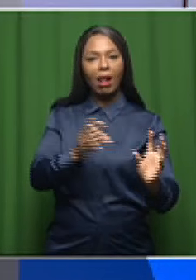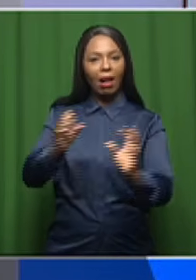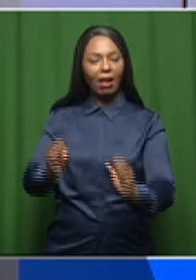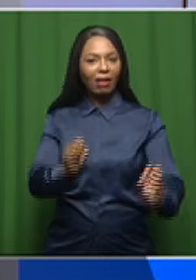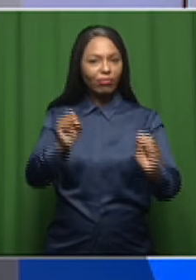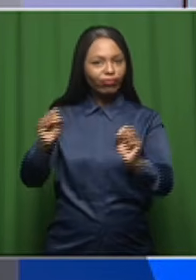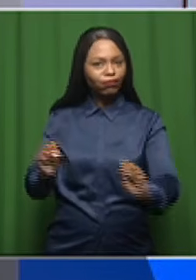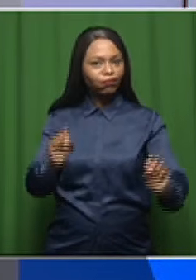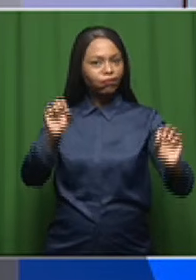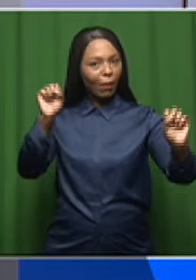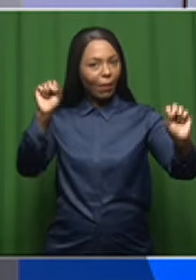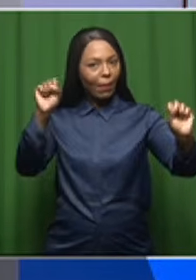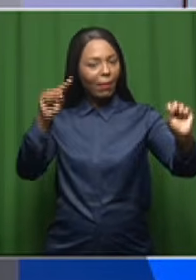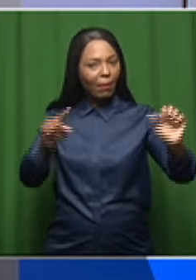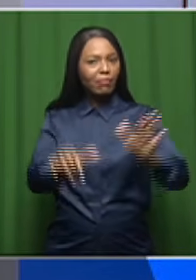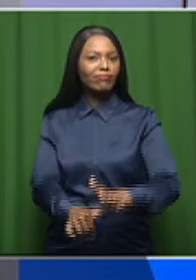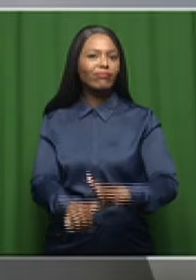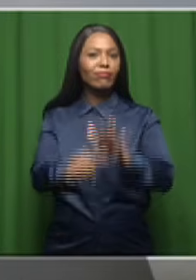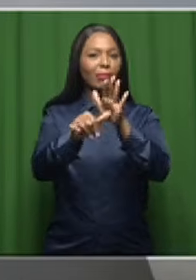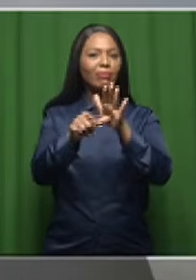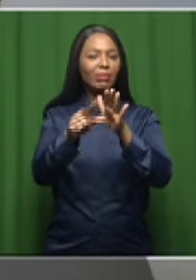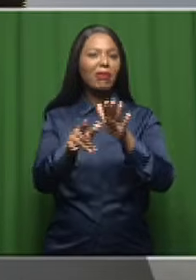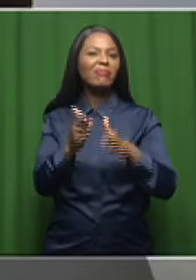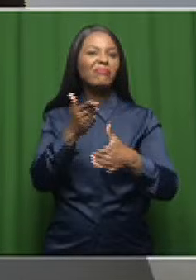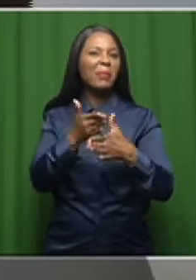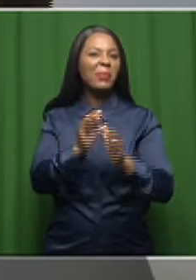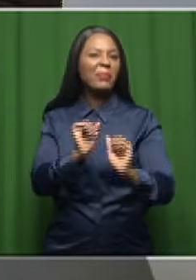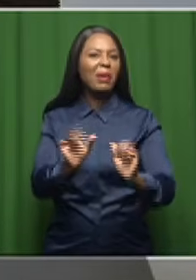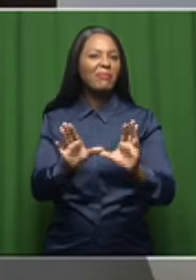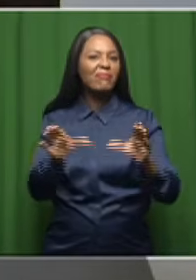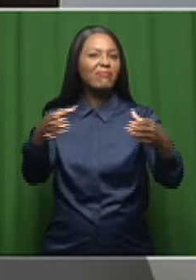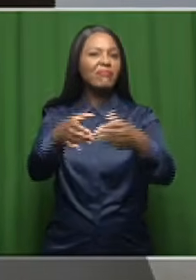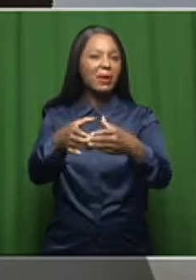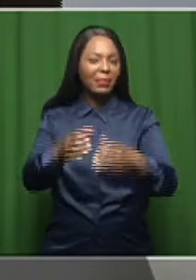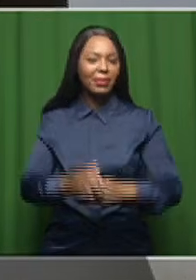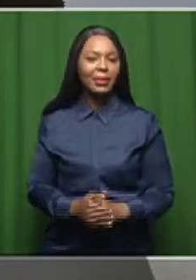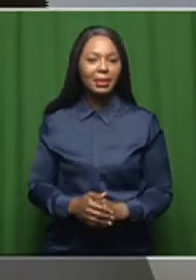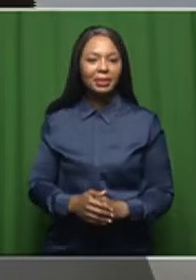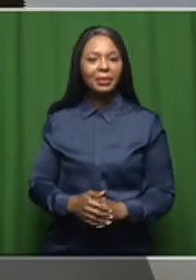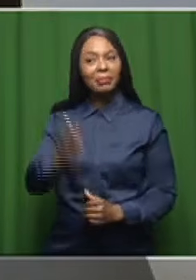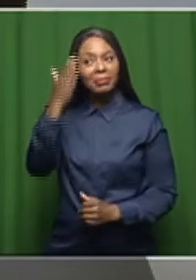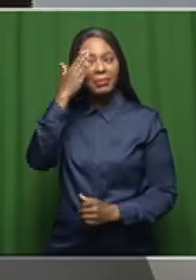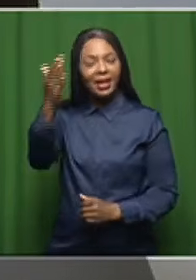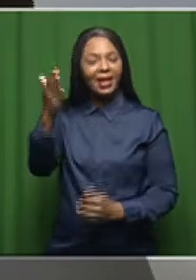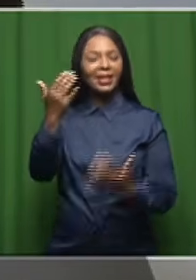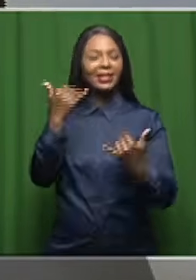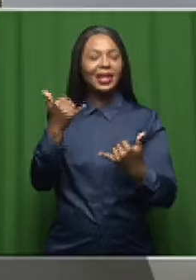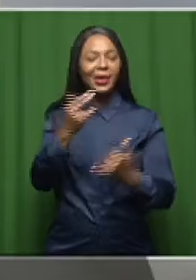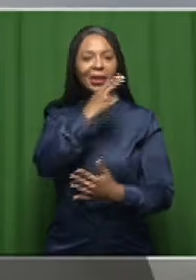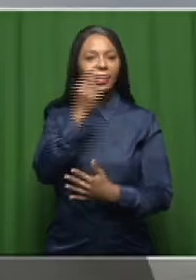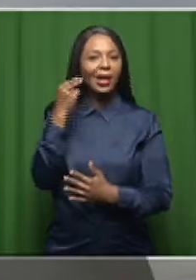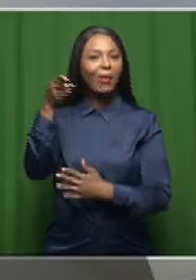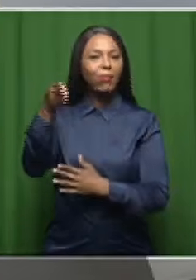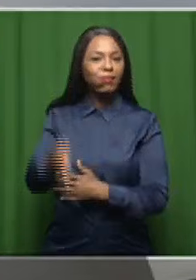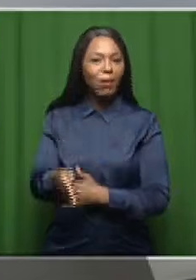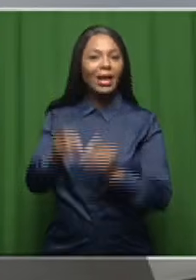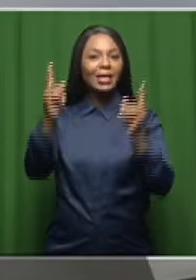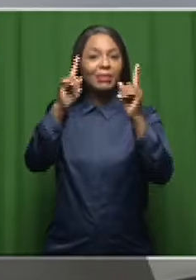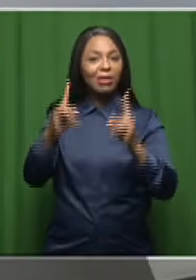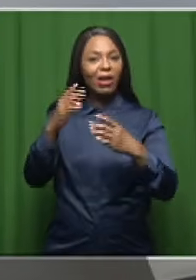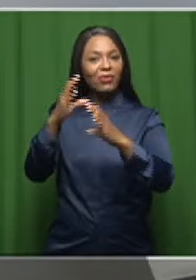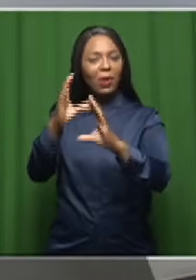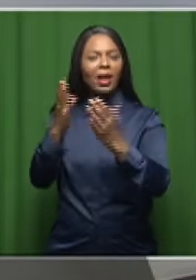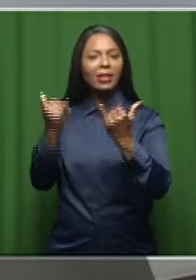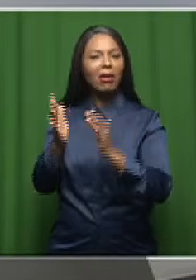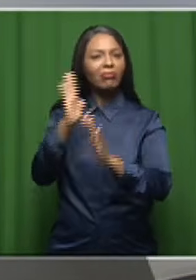key priorities of this working group. So, Veli, a very good afternoon to you. Good to have you with us on our special focus. So, let's talk about